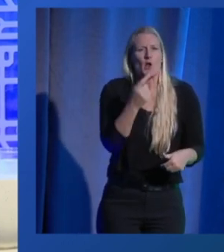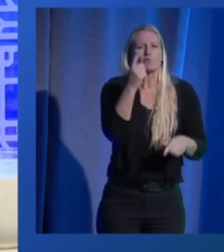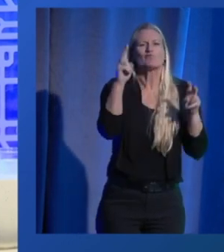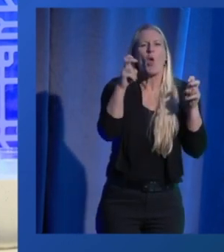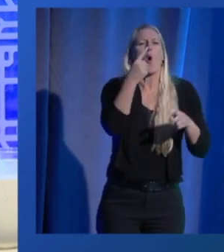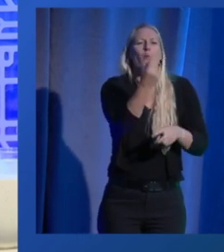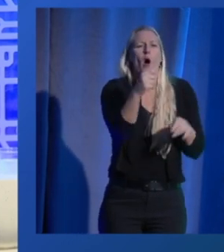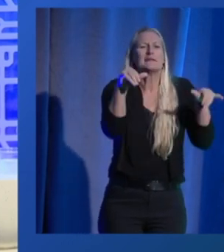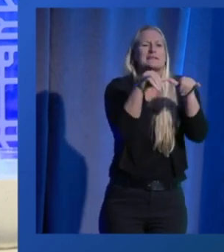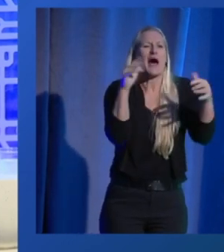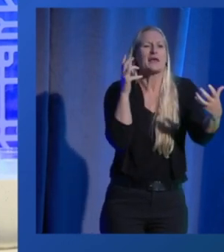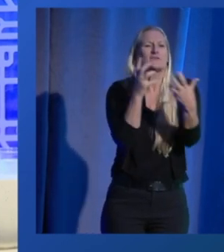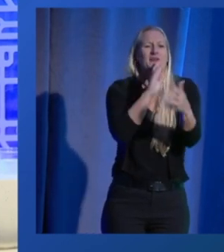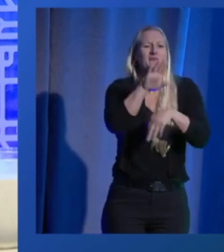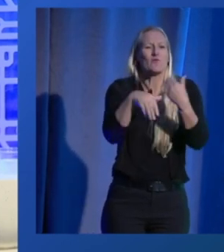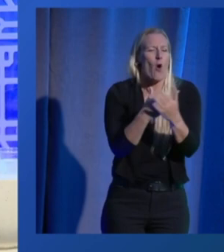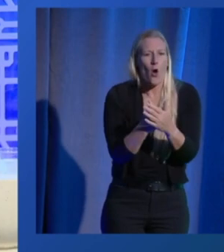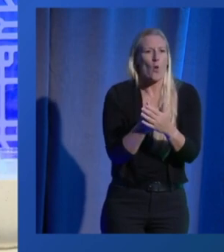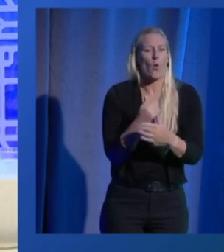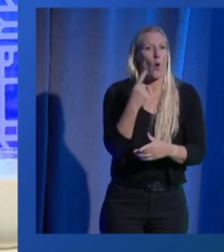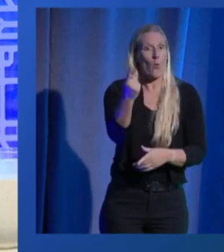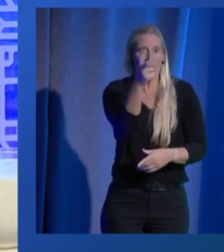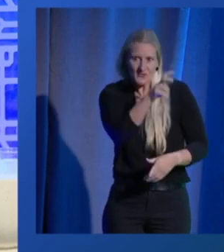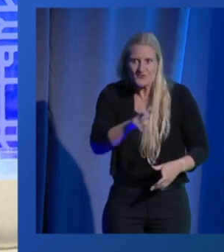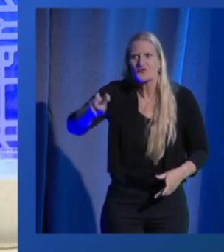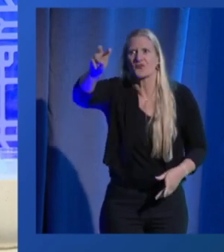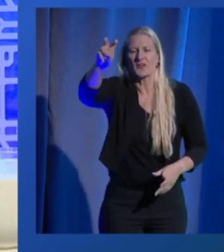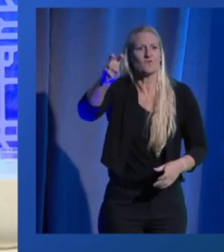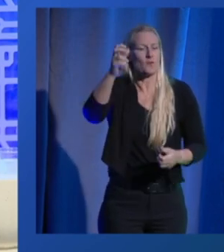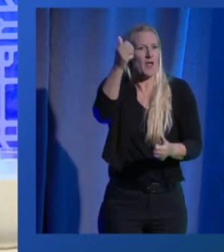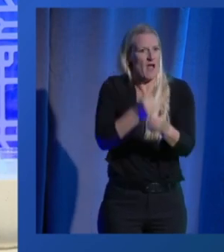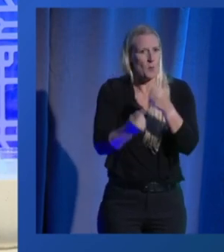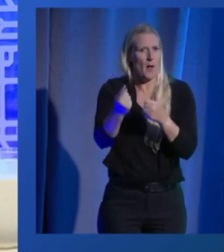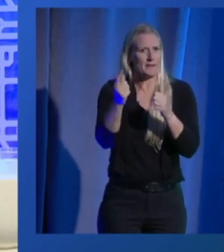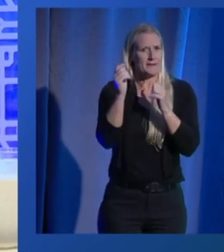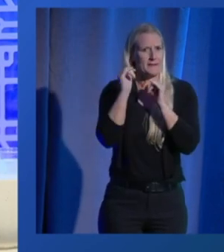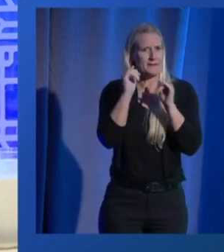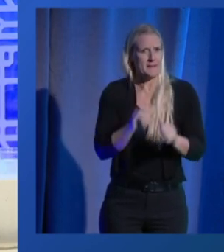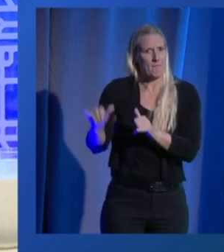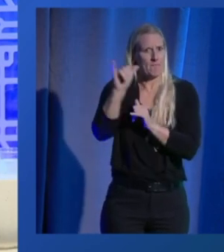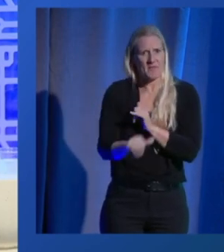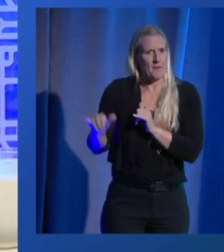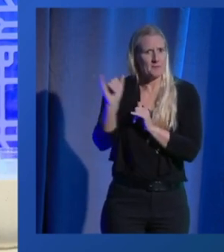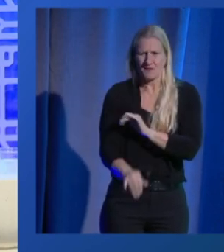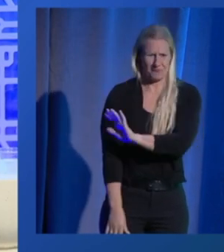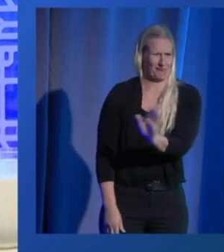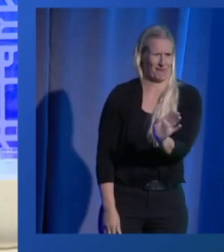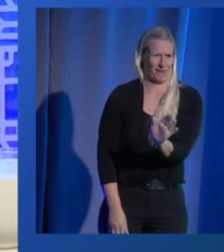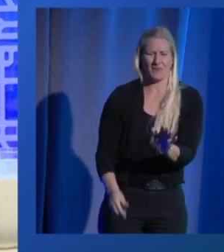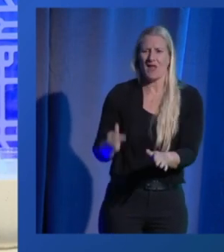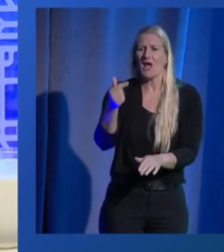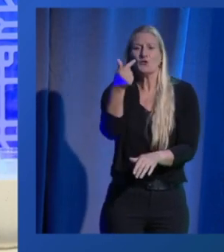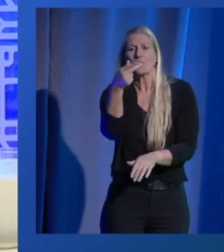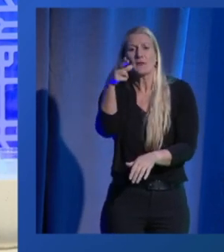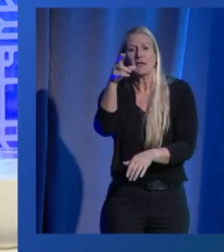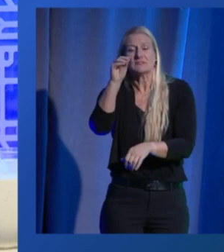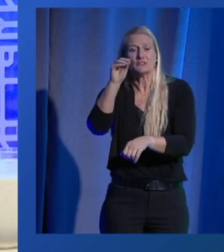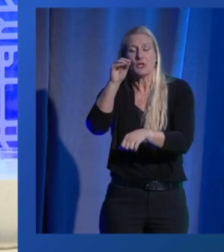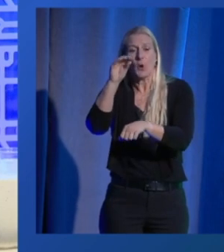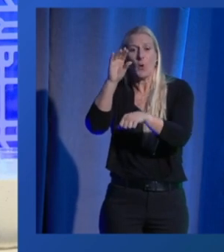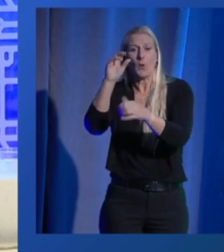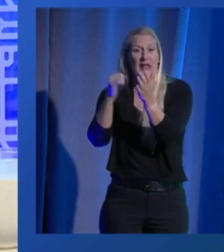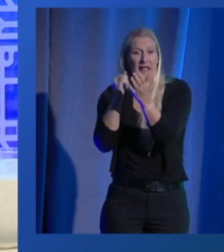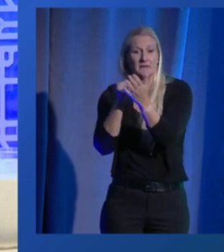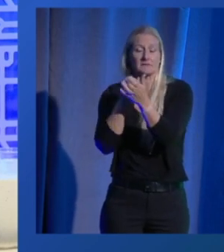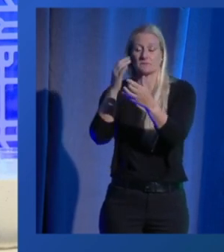one journey to be able to contribute to this right to highlight that piece you could be a uh Geo and analyst you can be an engineer you